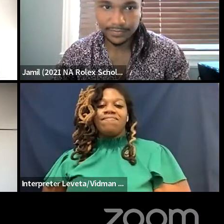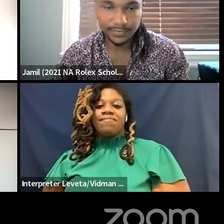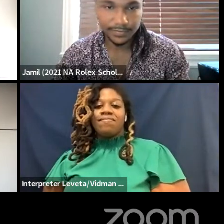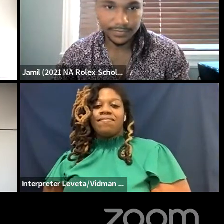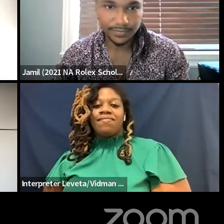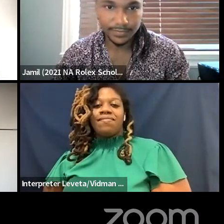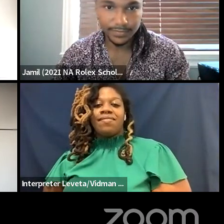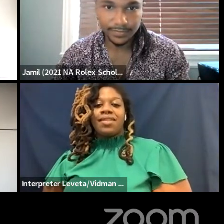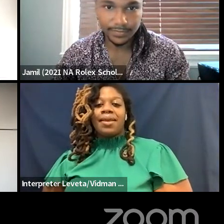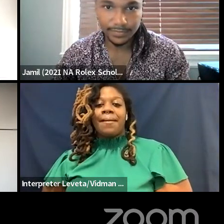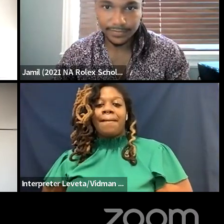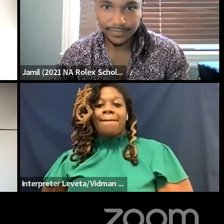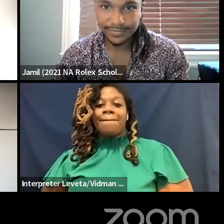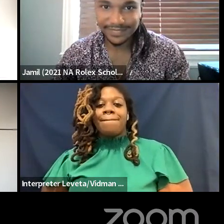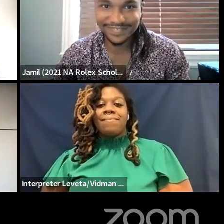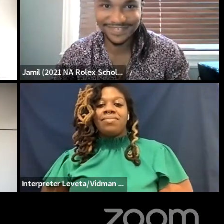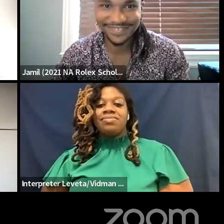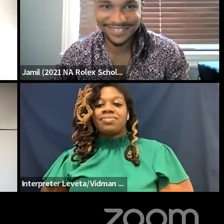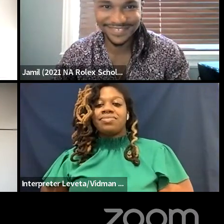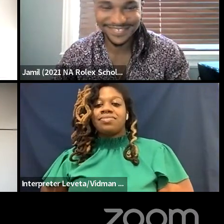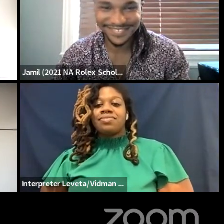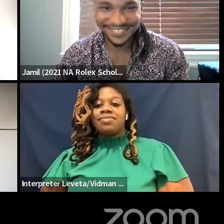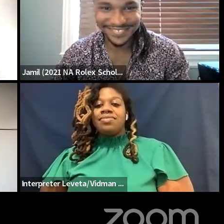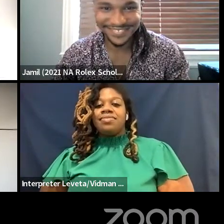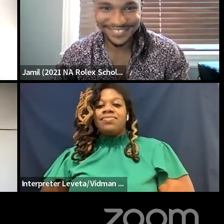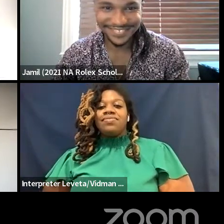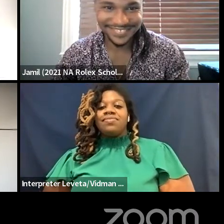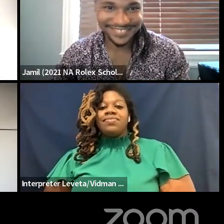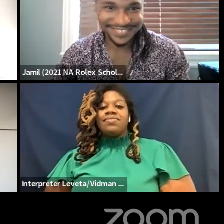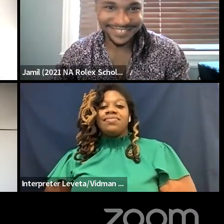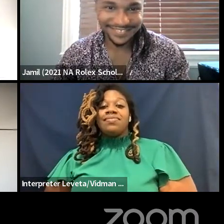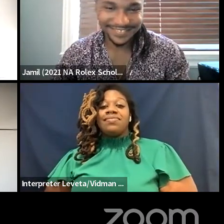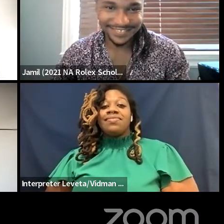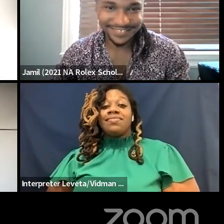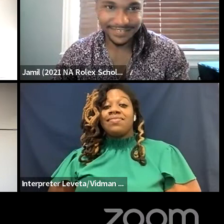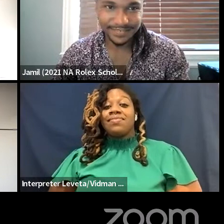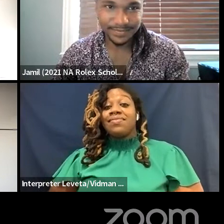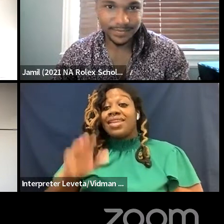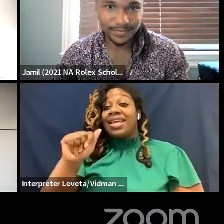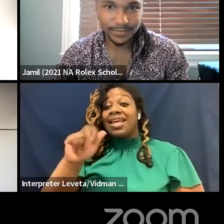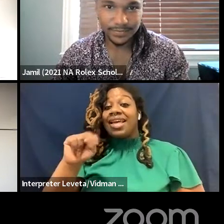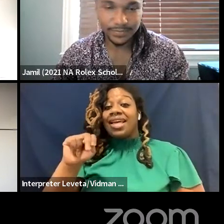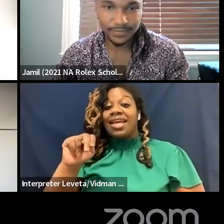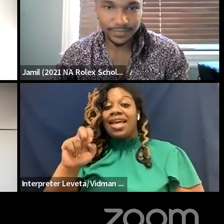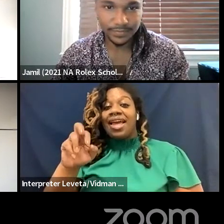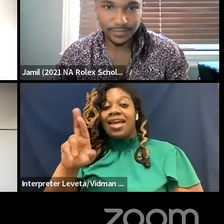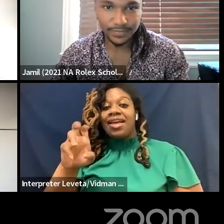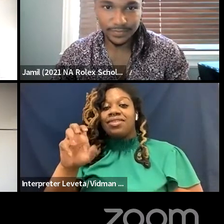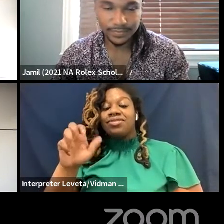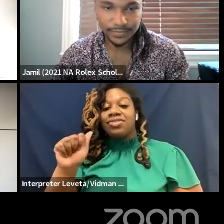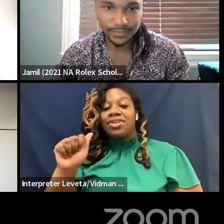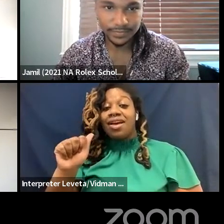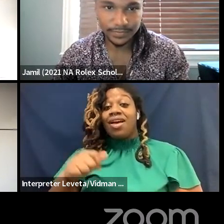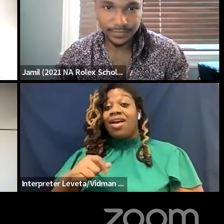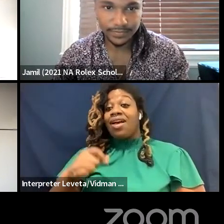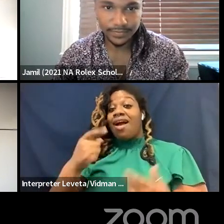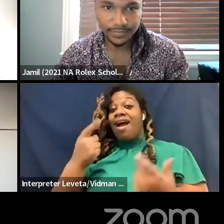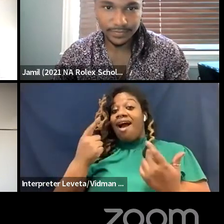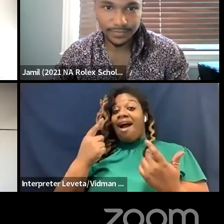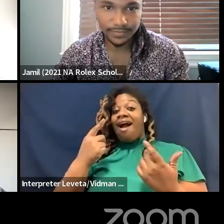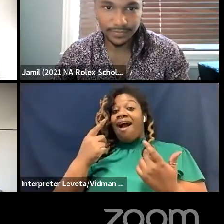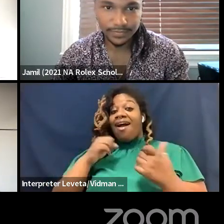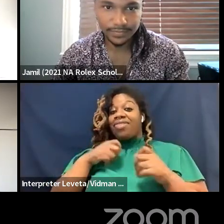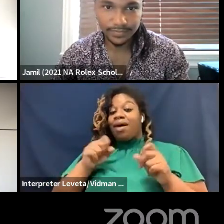I've got more. I'm just kidding. Sleeping in Buzz Aldrin's bed. I don't know. I got to spend the night in the Aquarius Reef